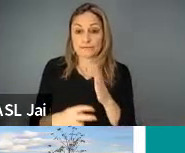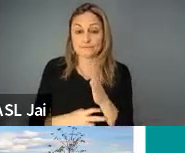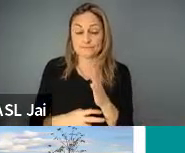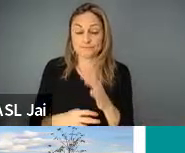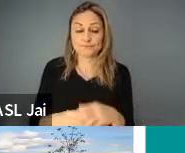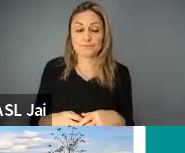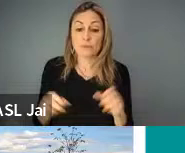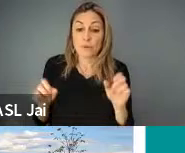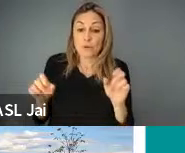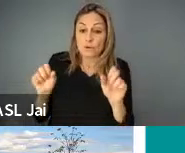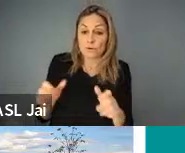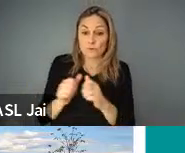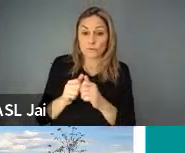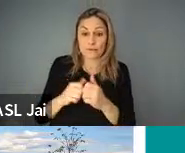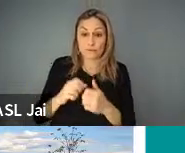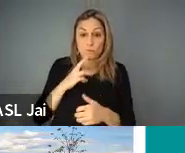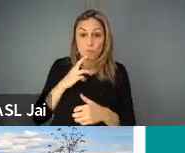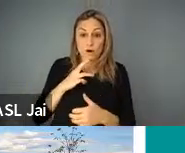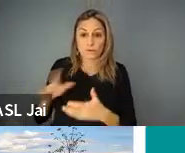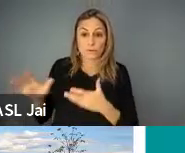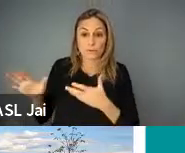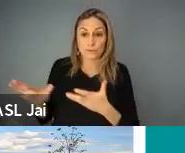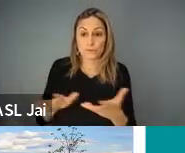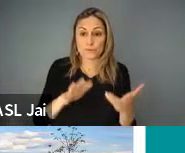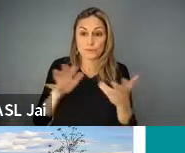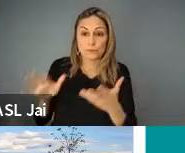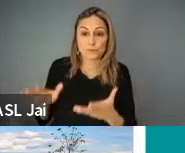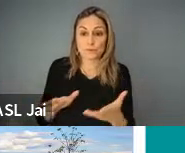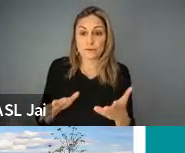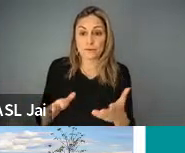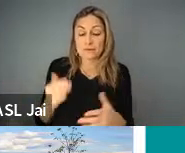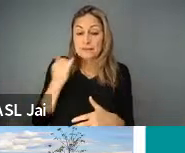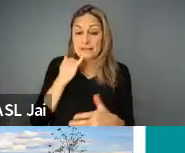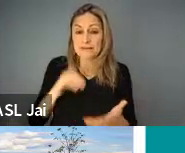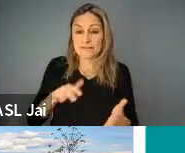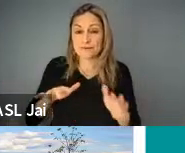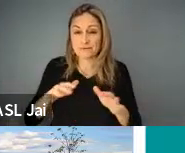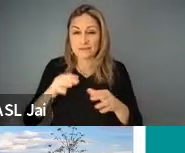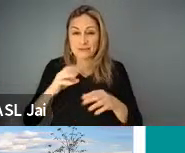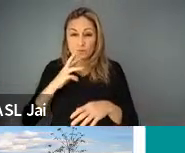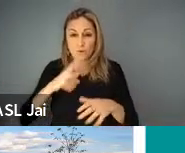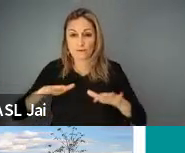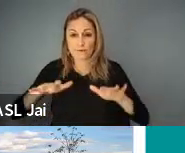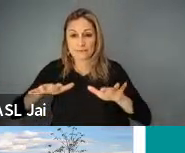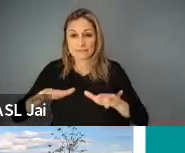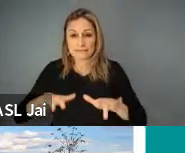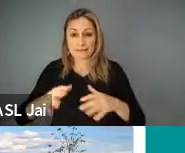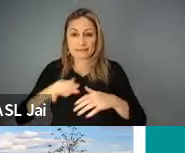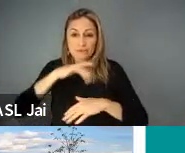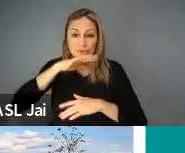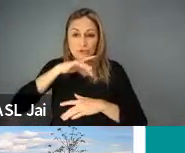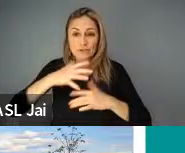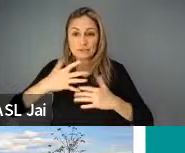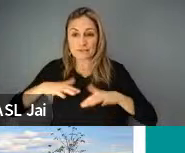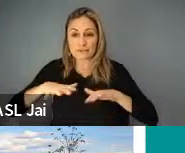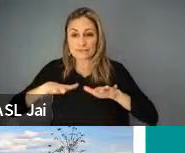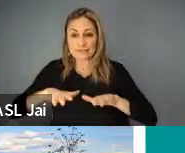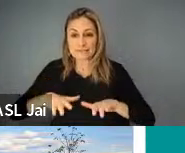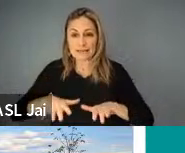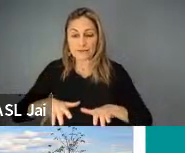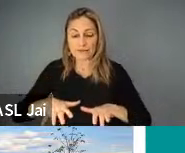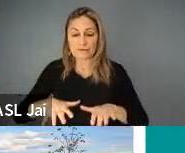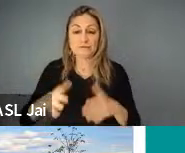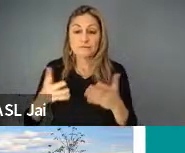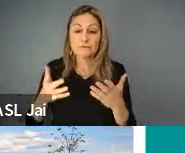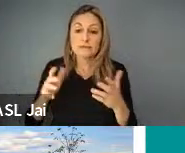could, with the flow of water, if there's sedimentation in the water, that sedimentation